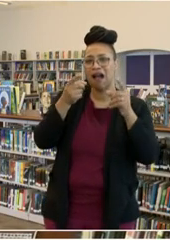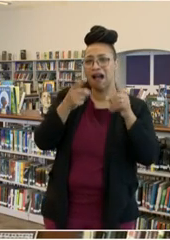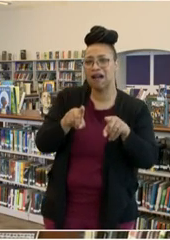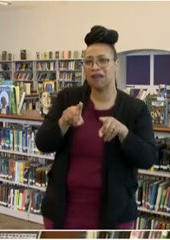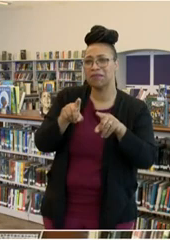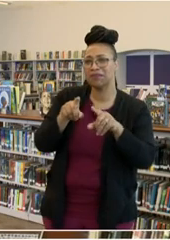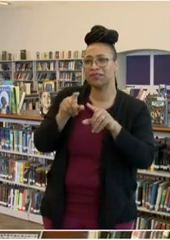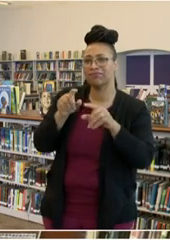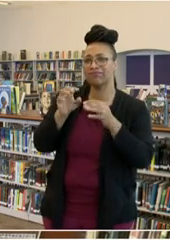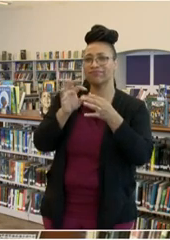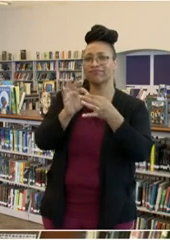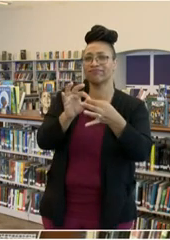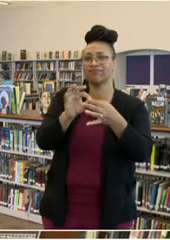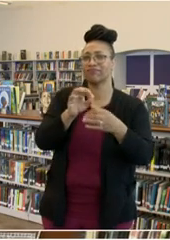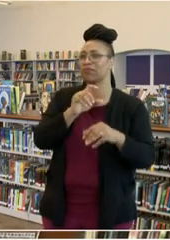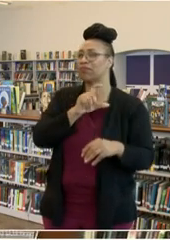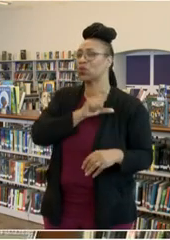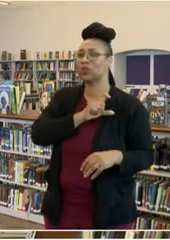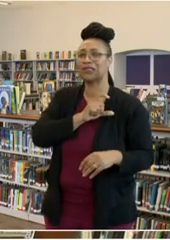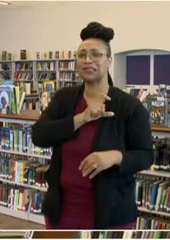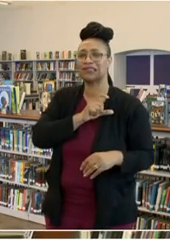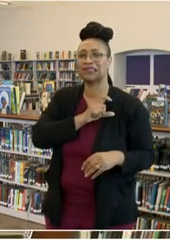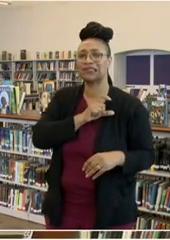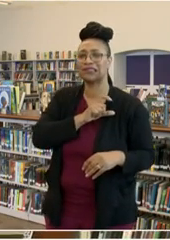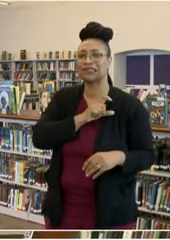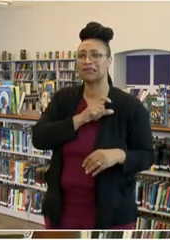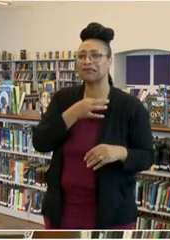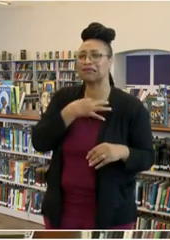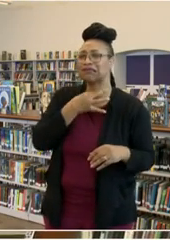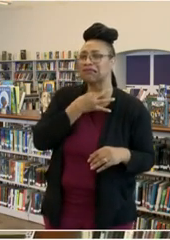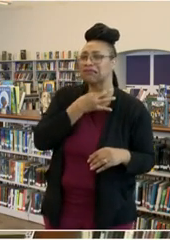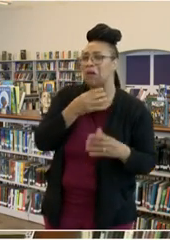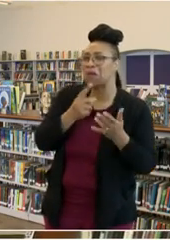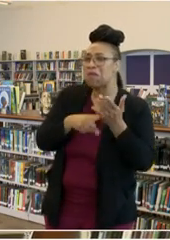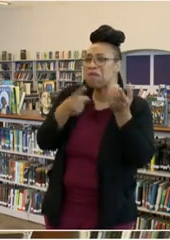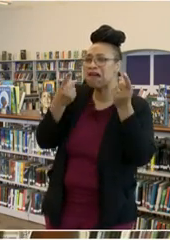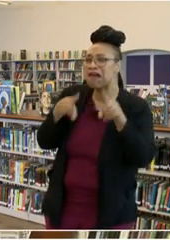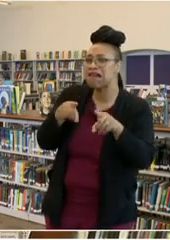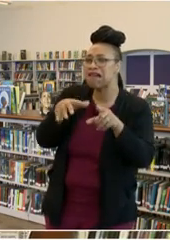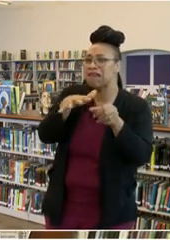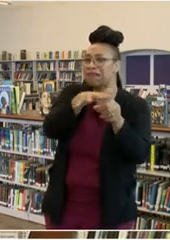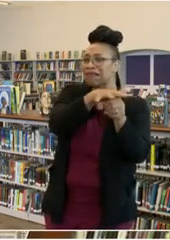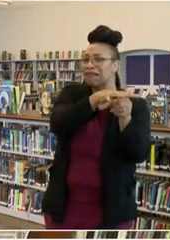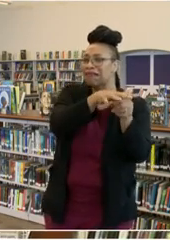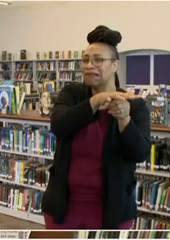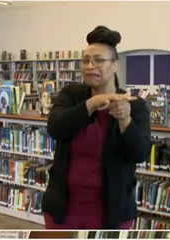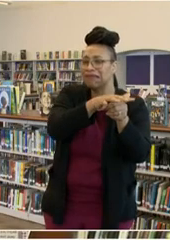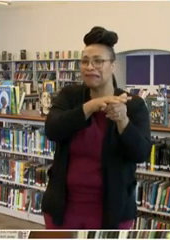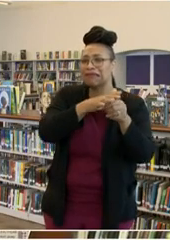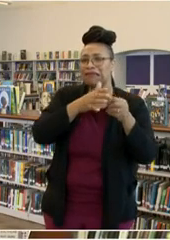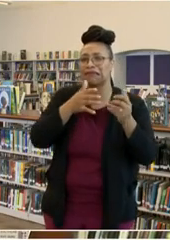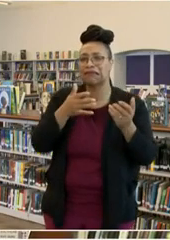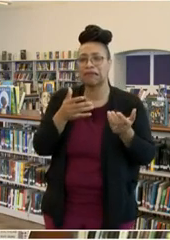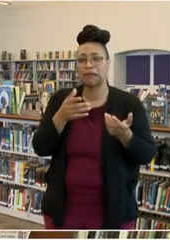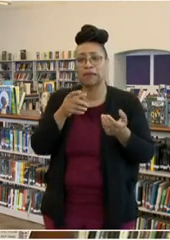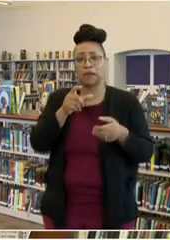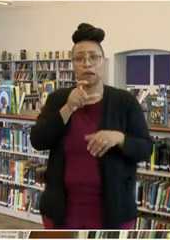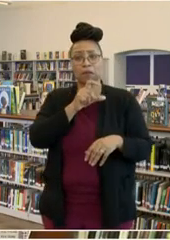past 24 hours, and also just big picture how you would characterize the partnership between your office, Metro Police,